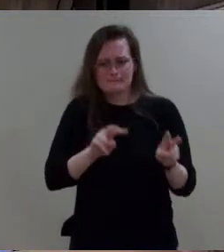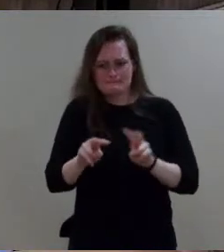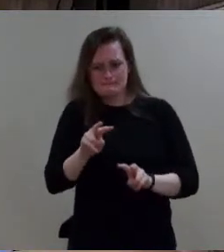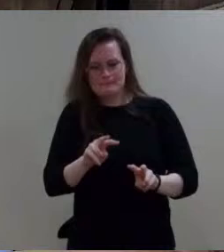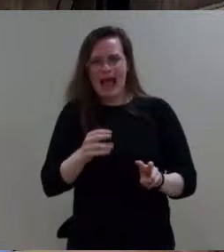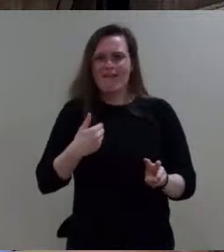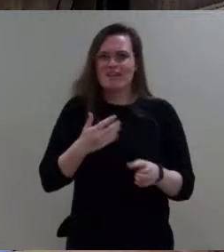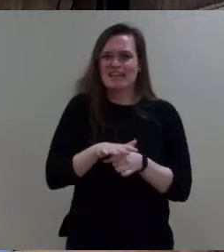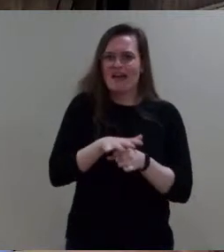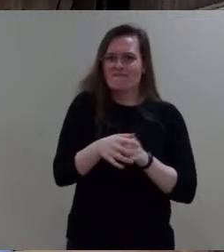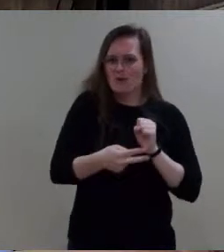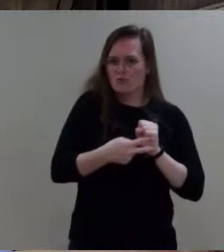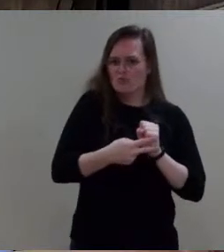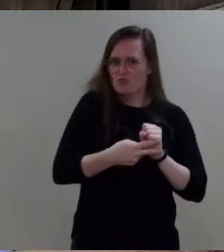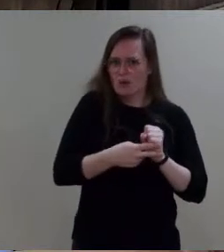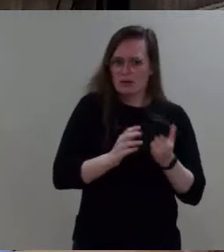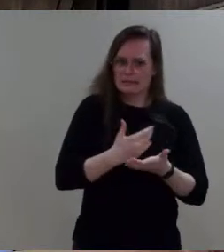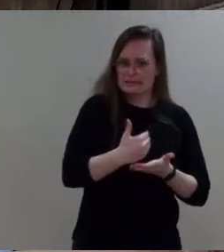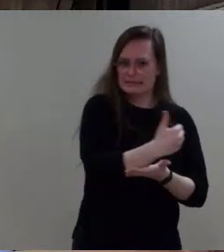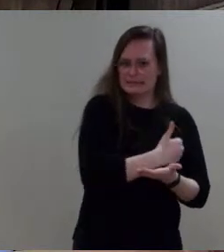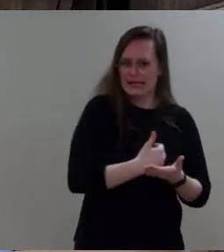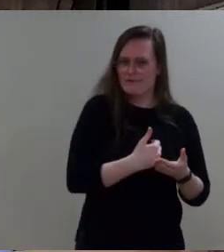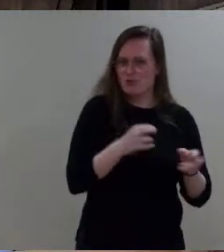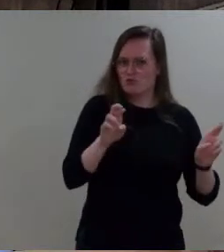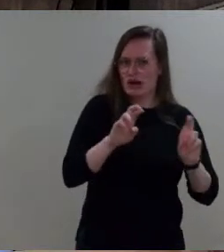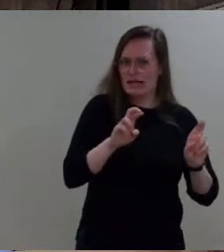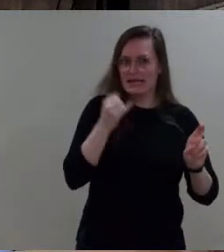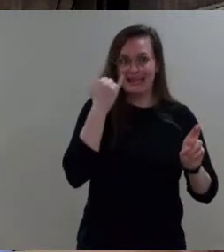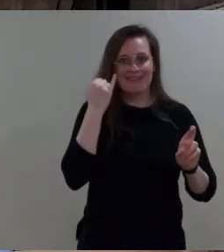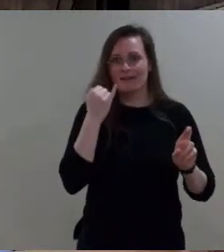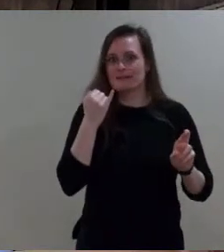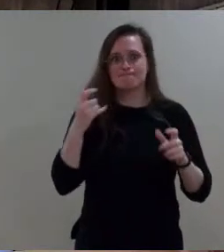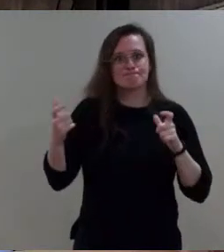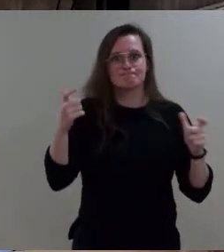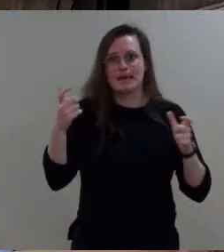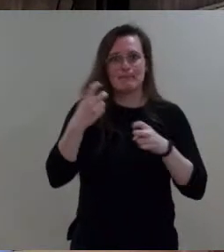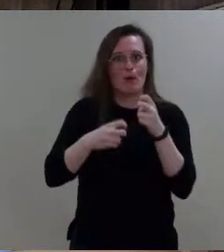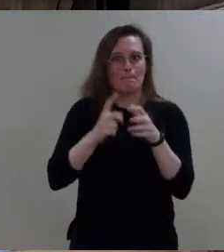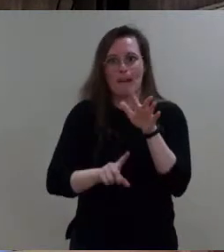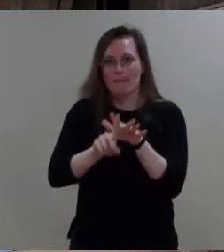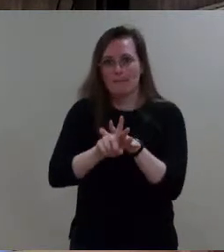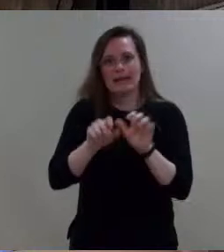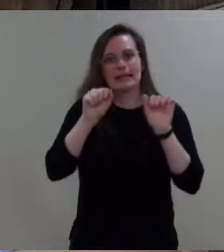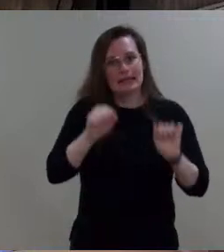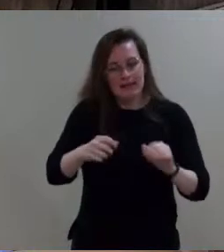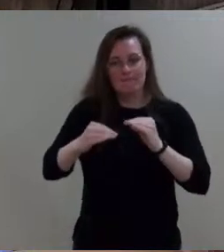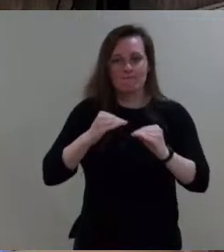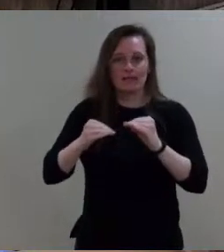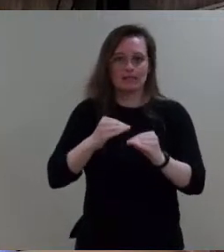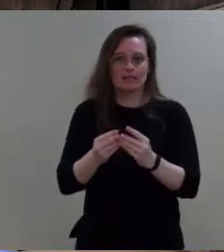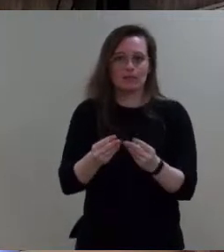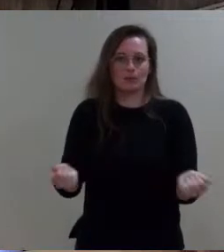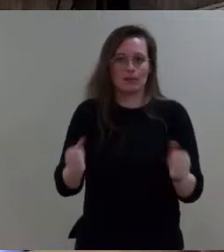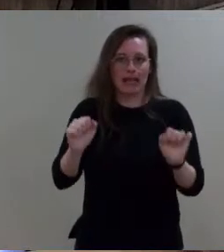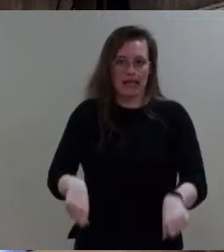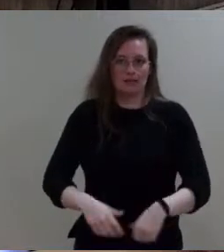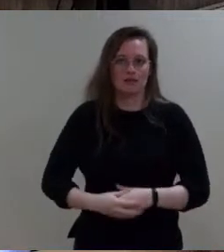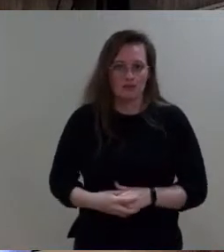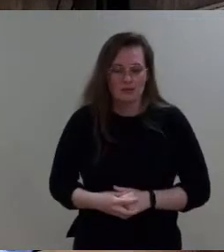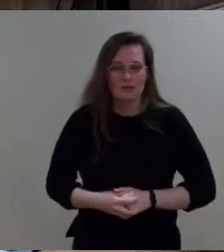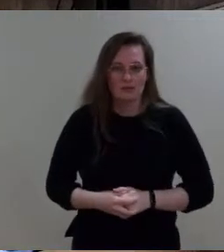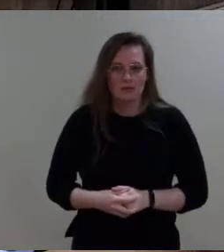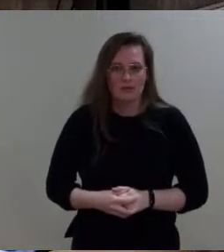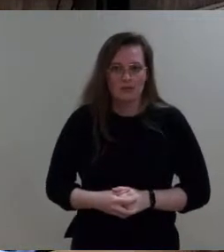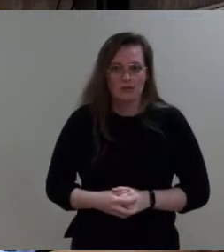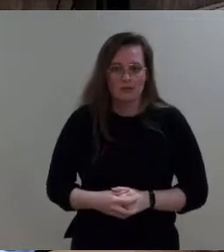reserves that we can handle major infrastructure problems with our recreation facilities. And so really it upsets me